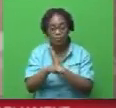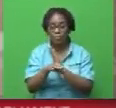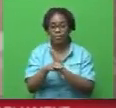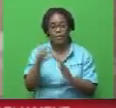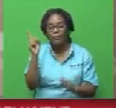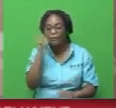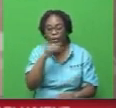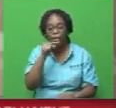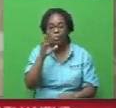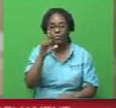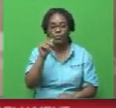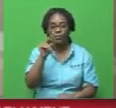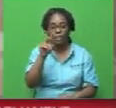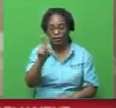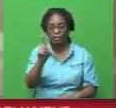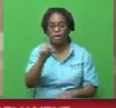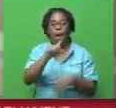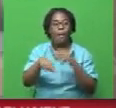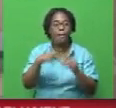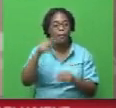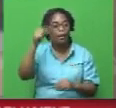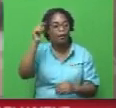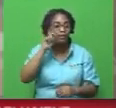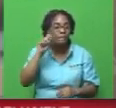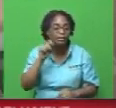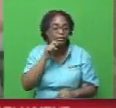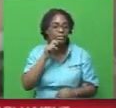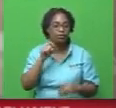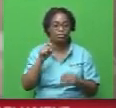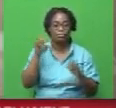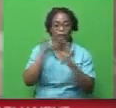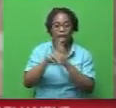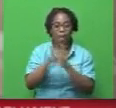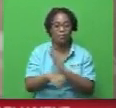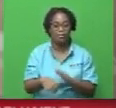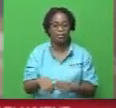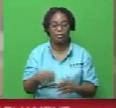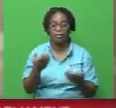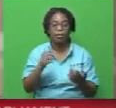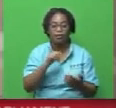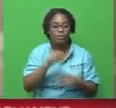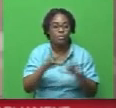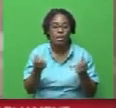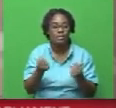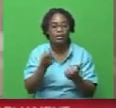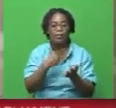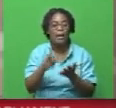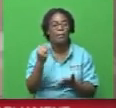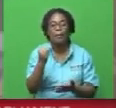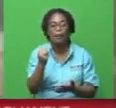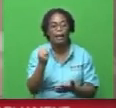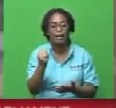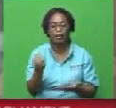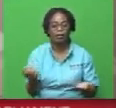know, specialized and things so that you're not paying millions and millions and millions to the forensic auditors on the outside and so on.